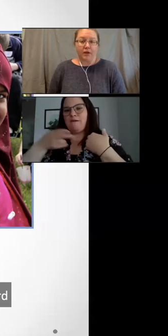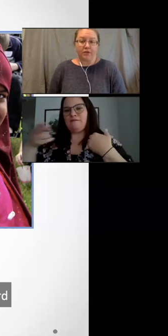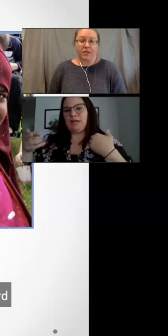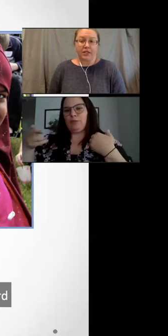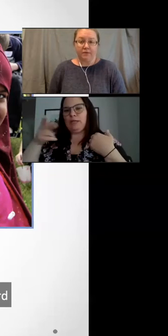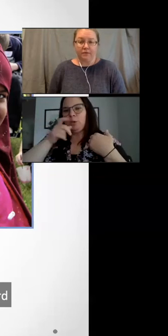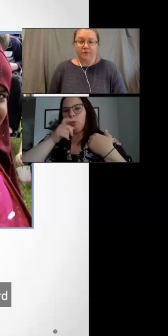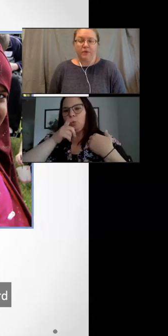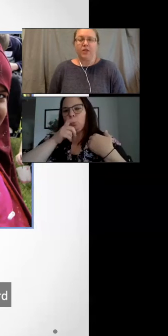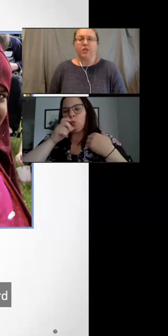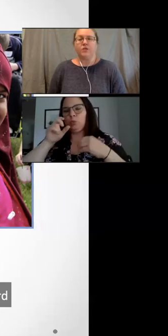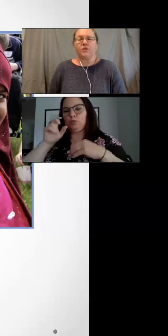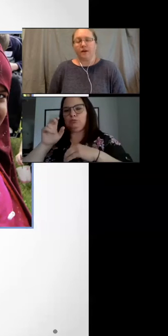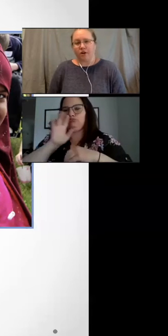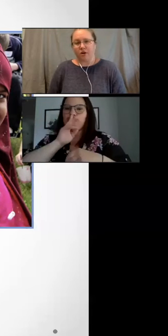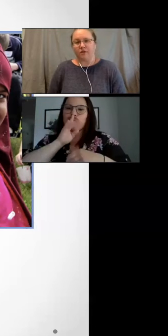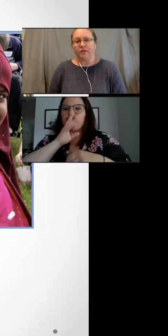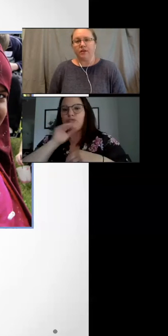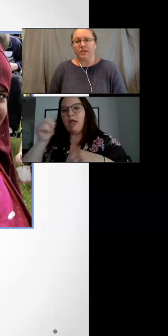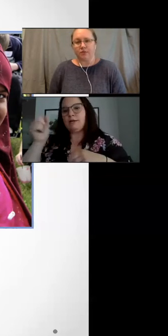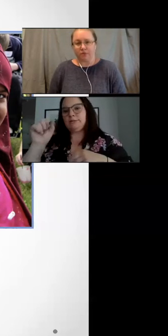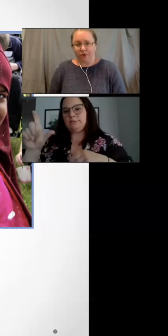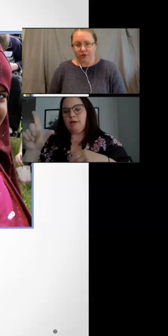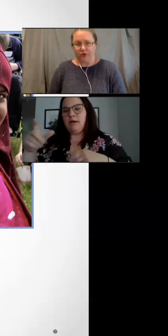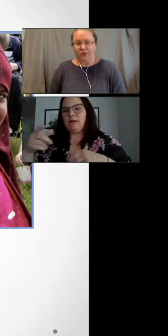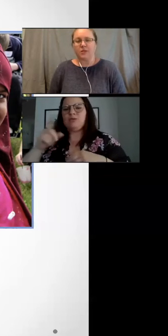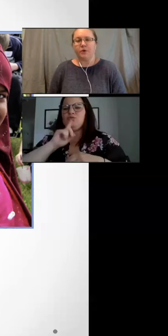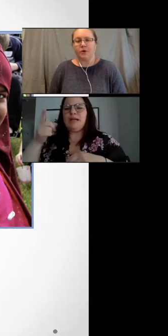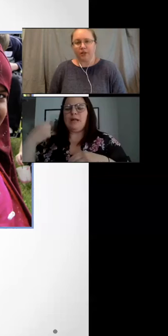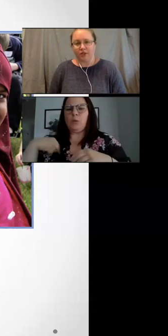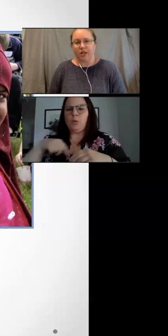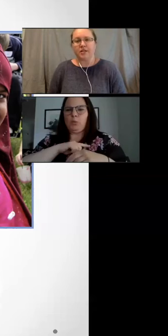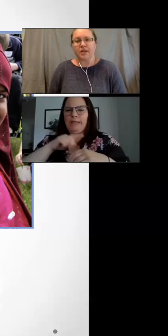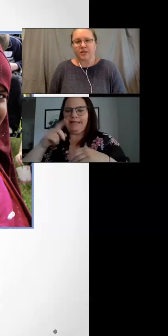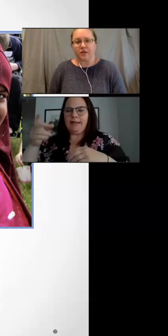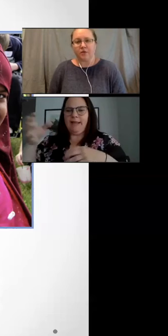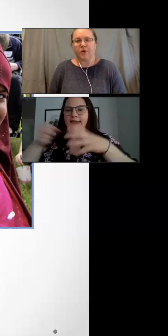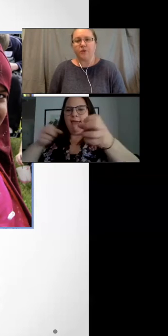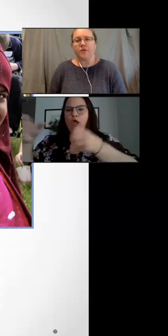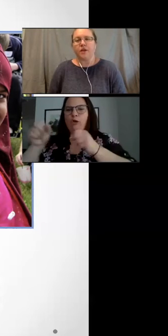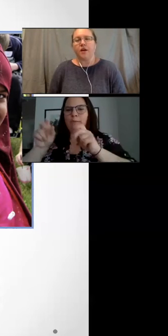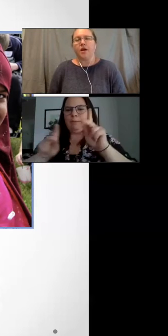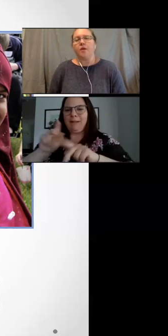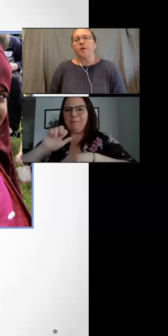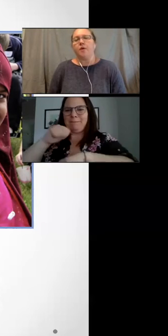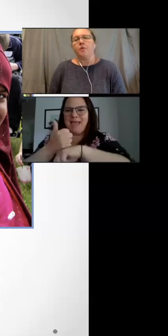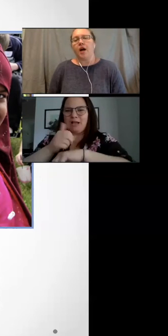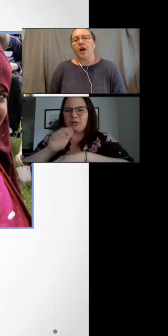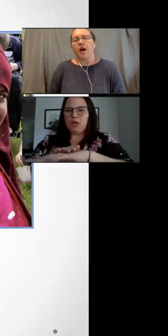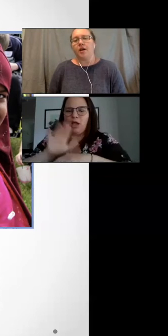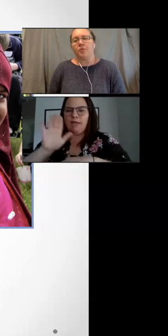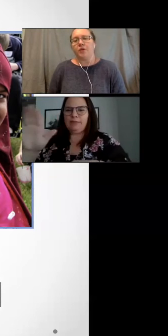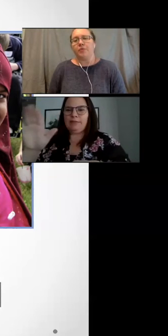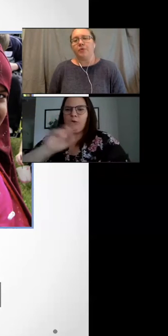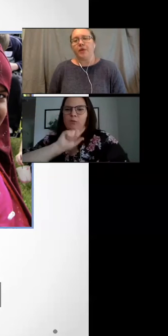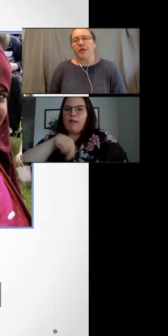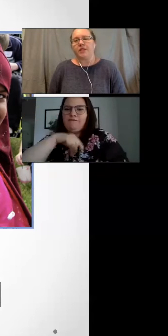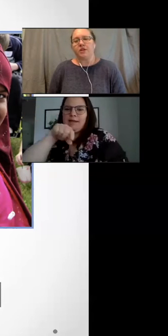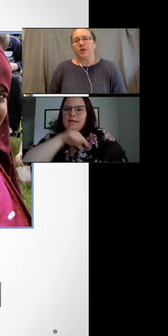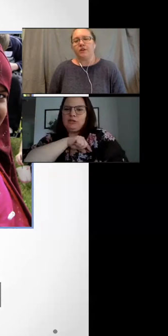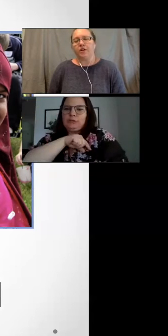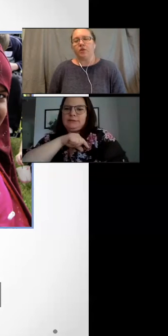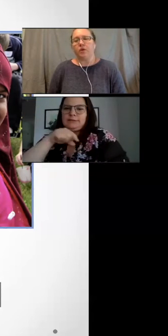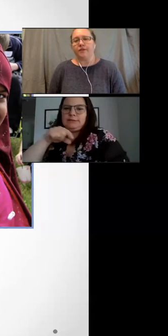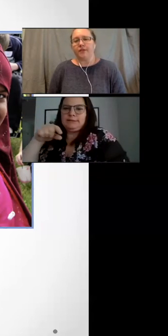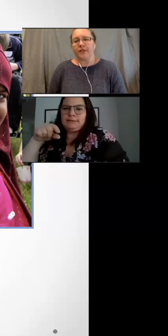Again, we have a team. We used to have a hard of hearing team member who used spoken English and ASL both. We hire people based